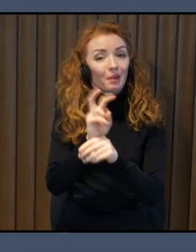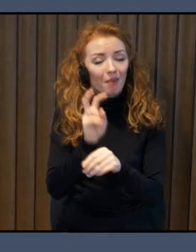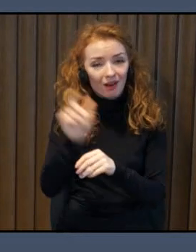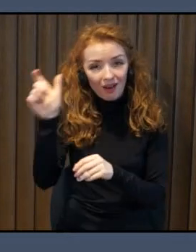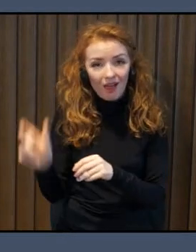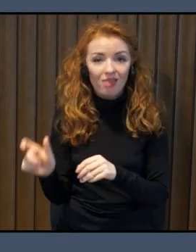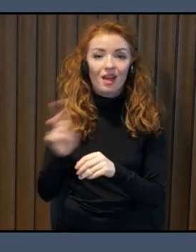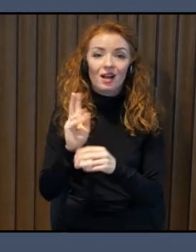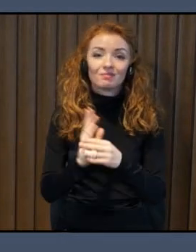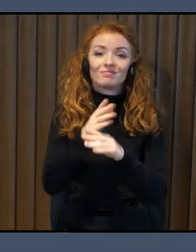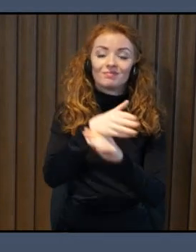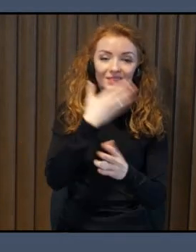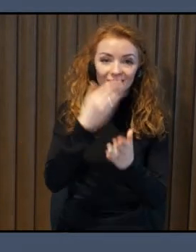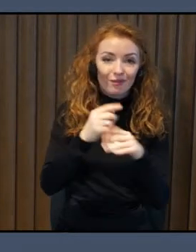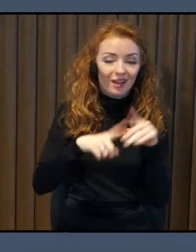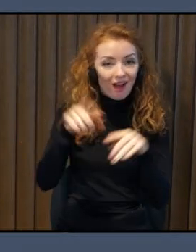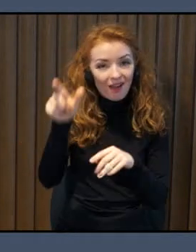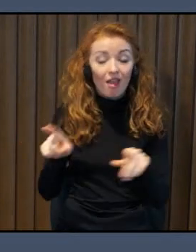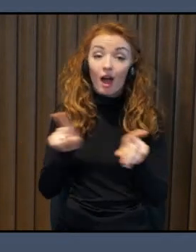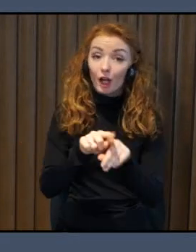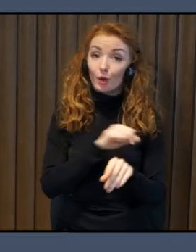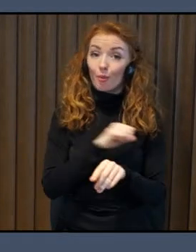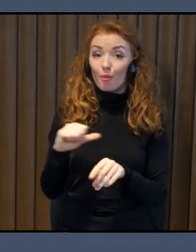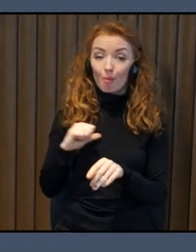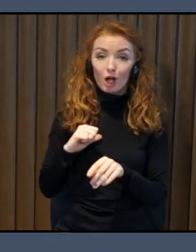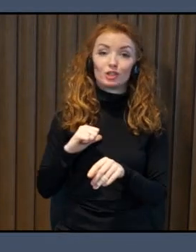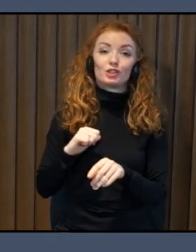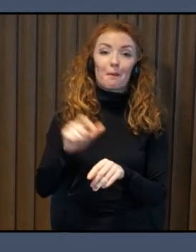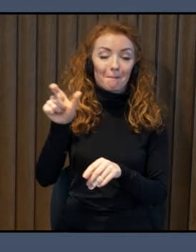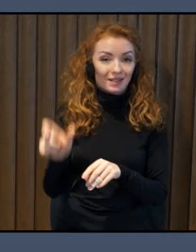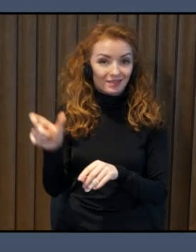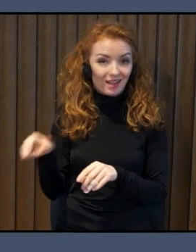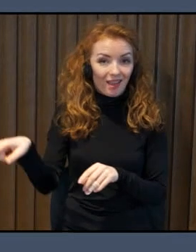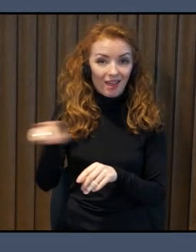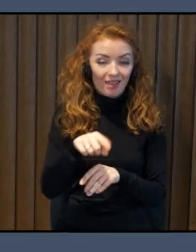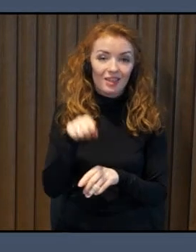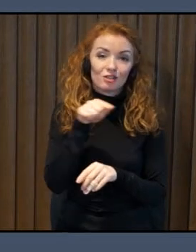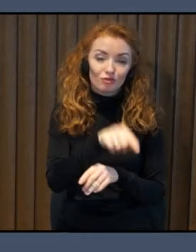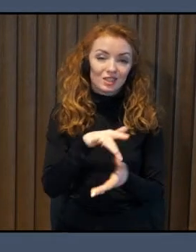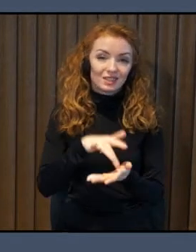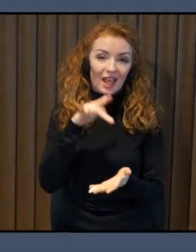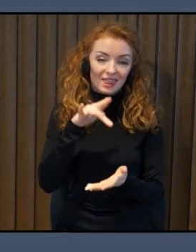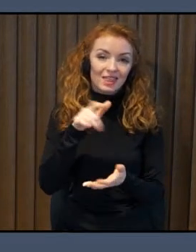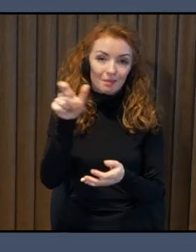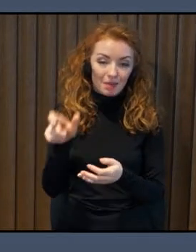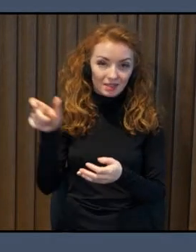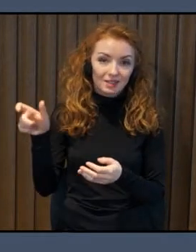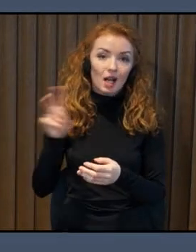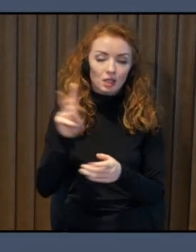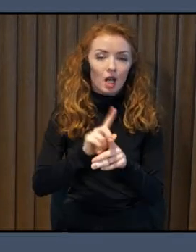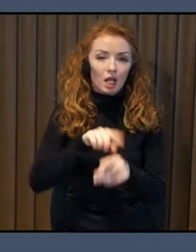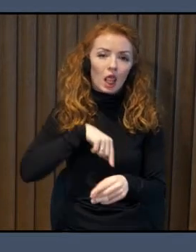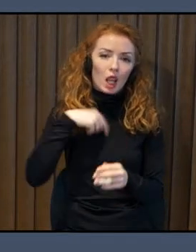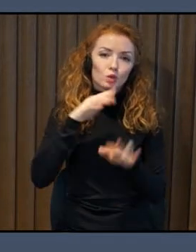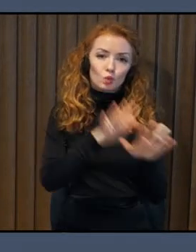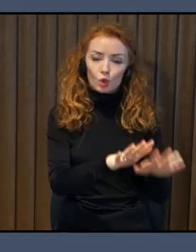conversations, where visitors who have come to their relatives and also inhabitants of